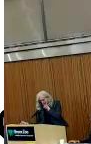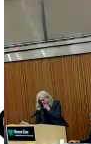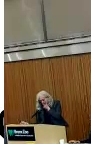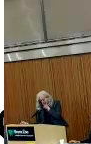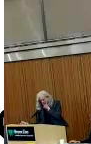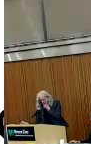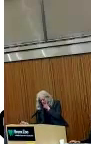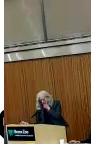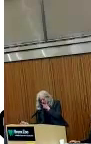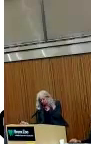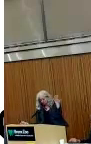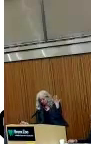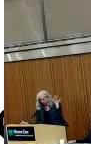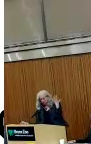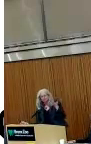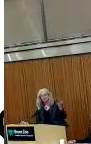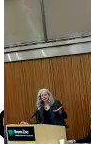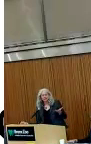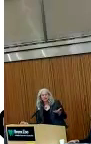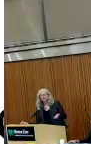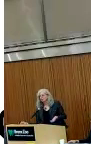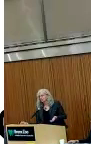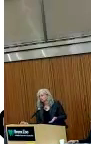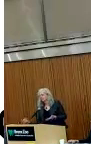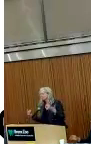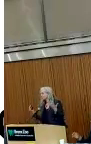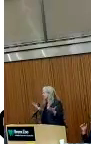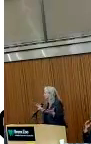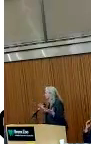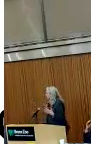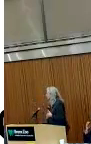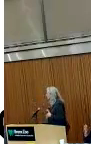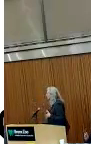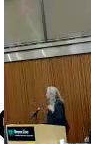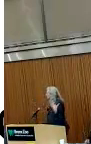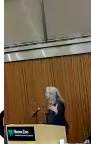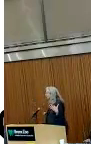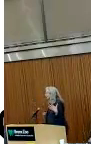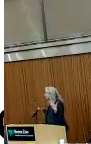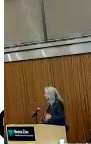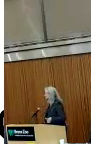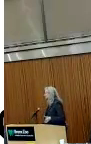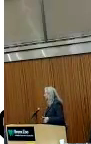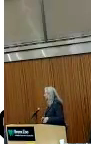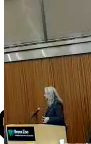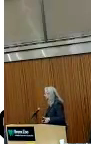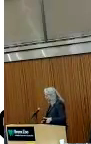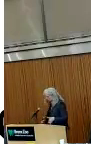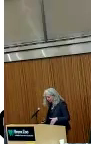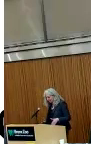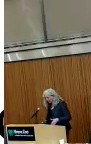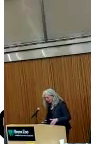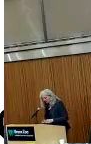but you know this is not anything new right everybody in this room knew what I just said before you walked in